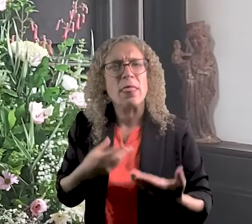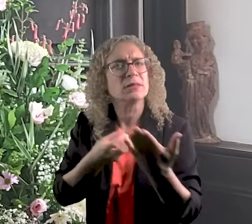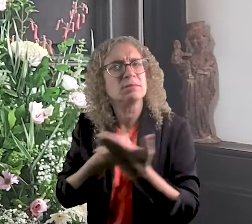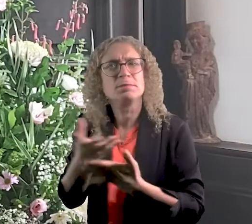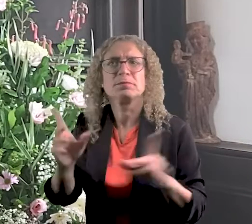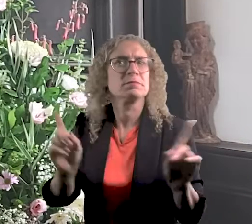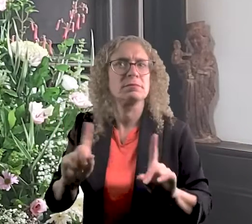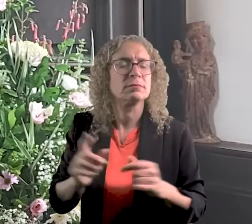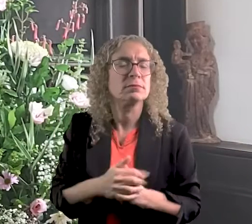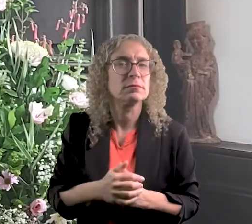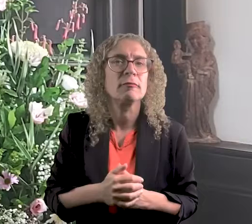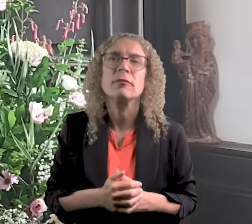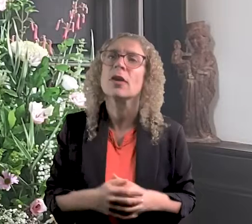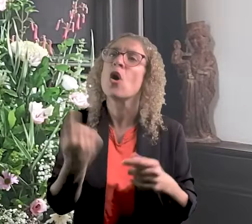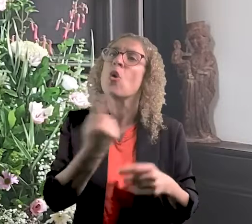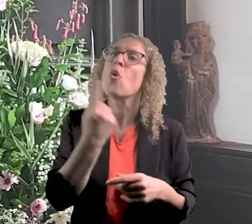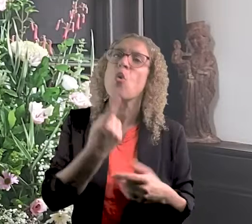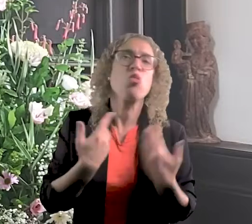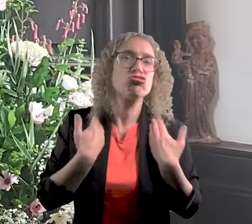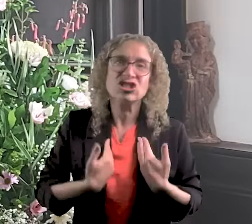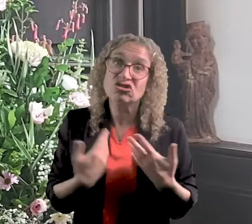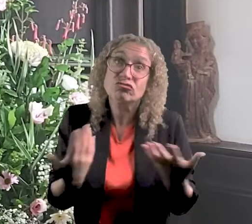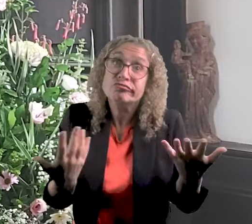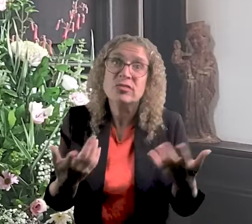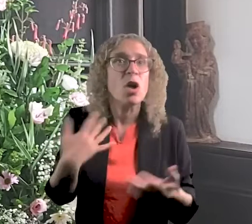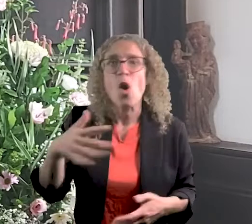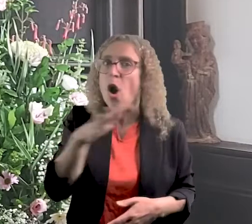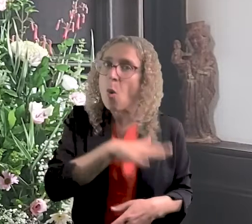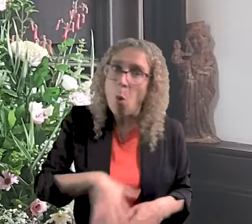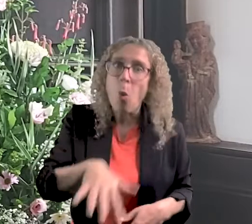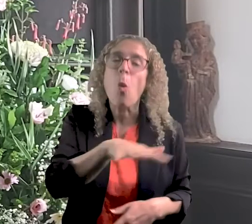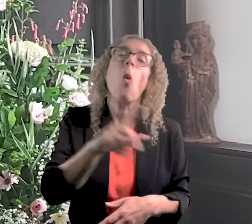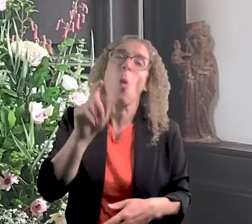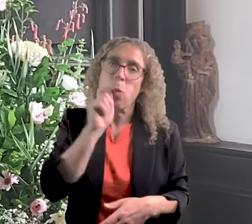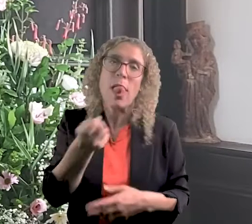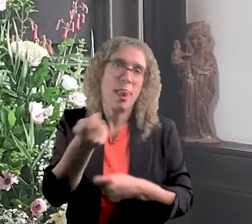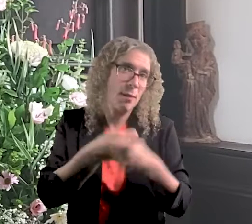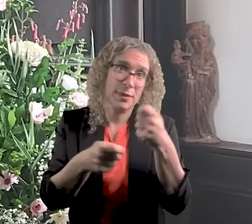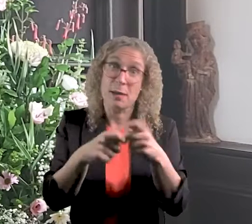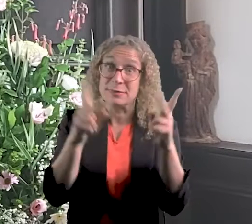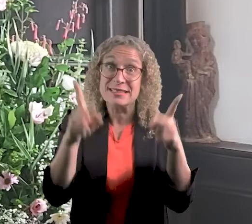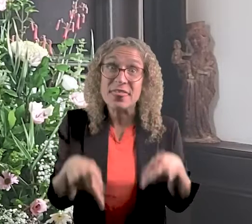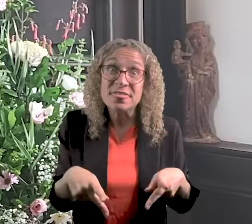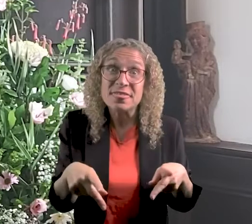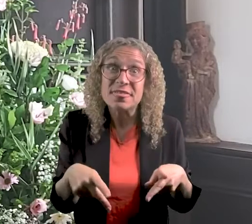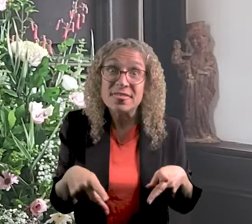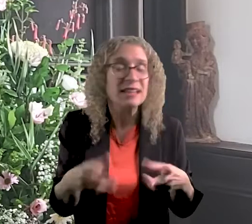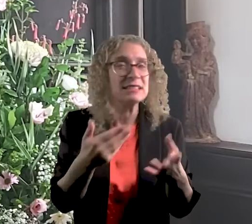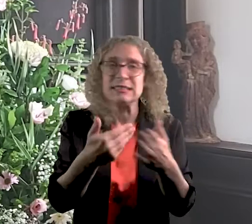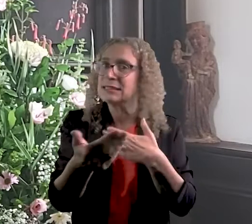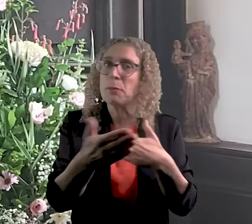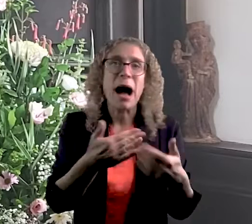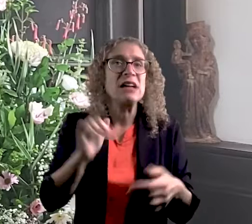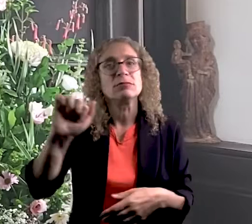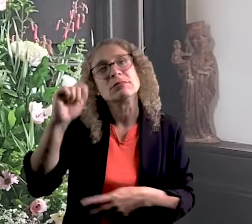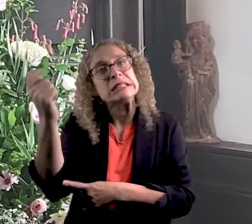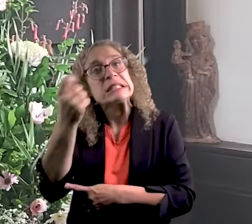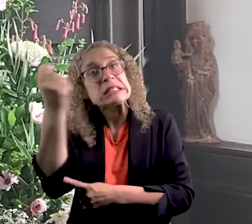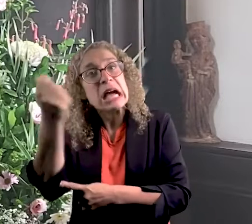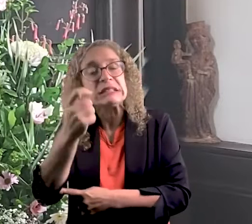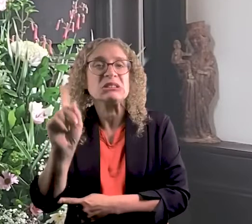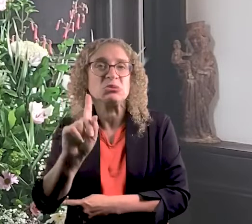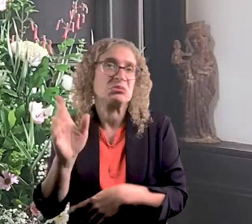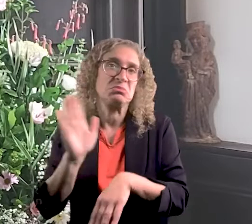wealth. Like the rich fool, we will all come to the poverty of death, no matter how successful we have